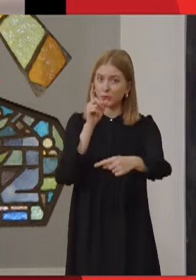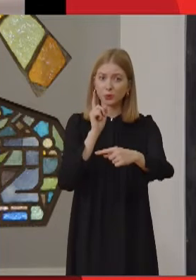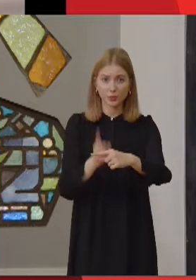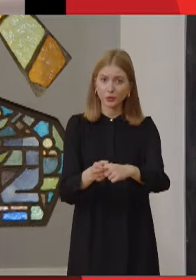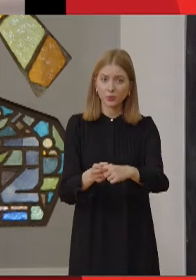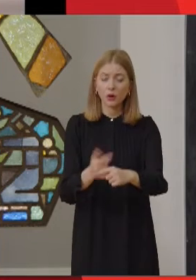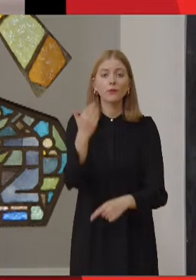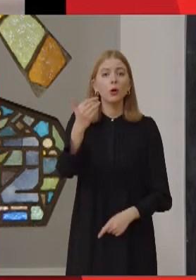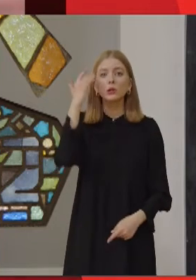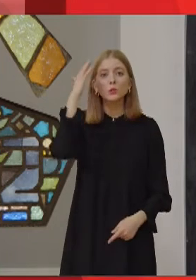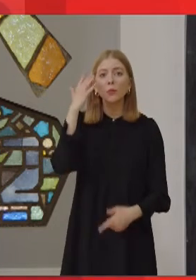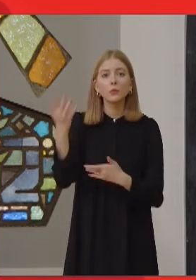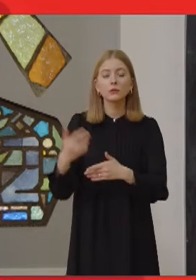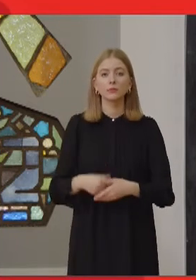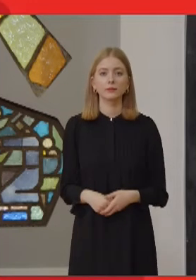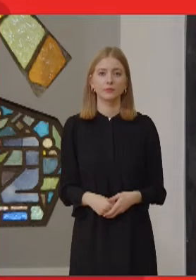impossible to implement this